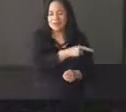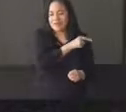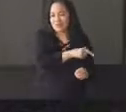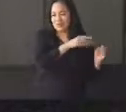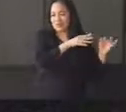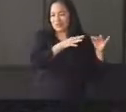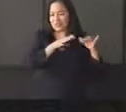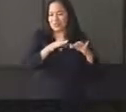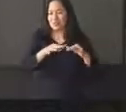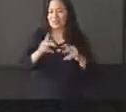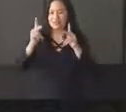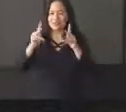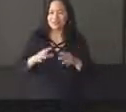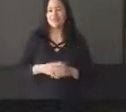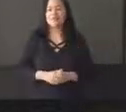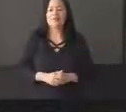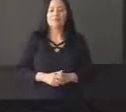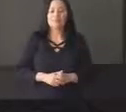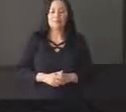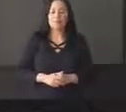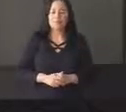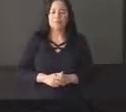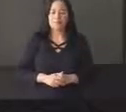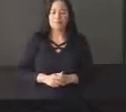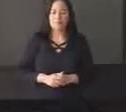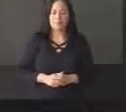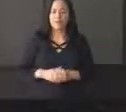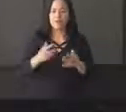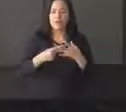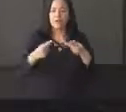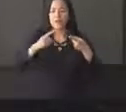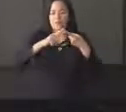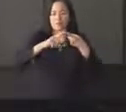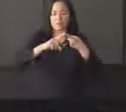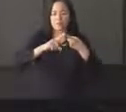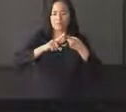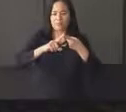and drama of transit. To this end,